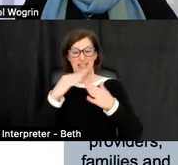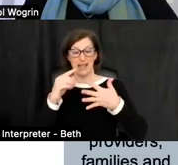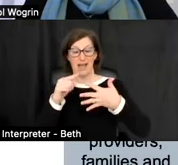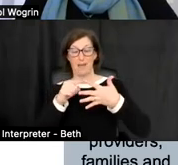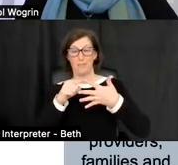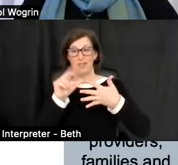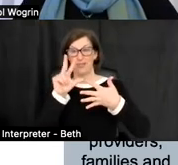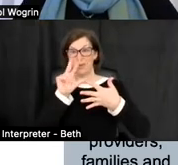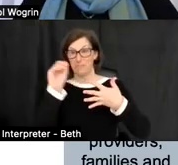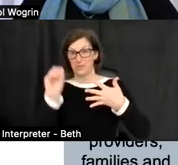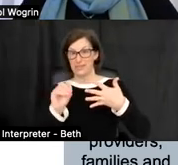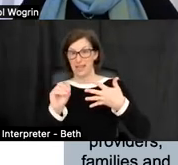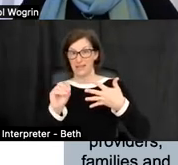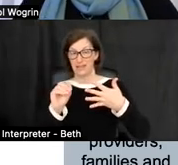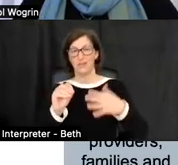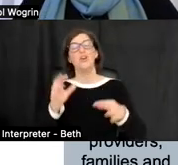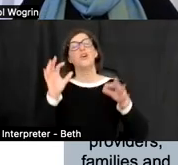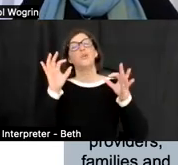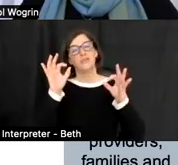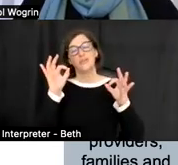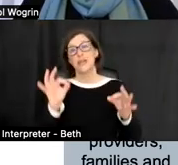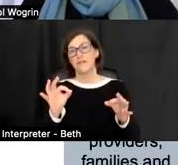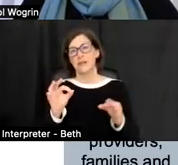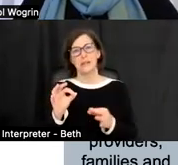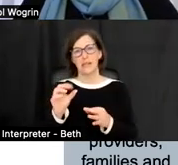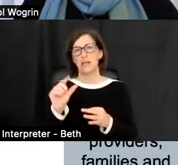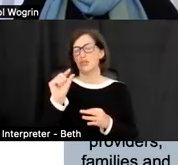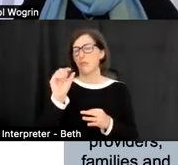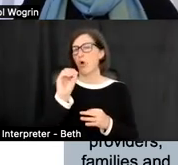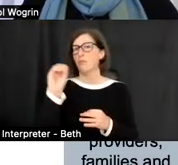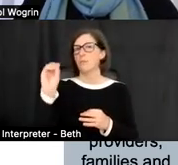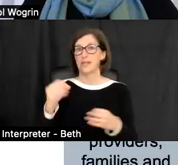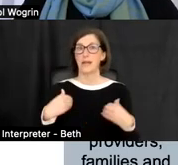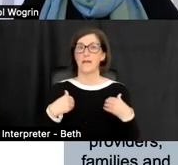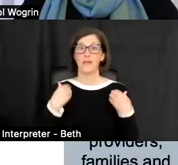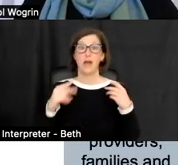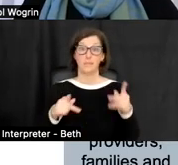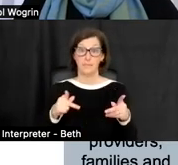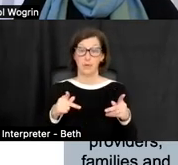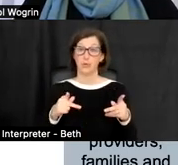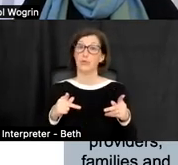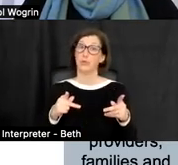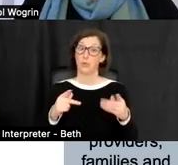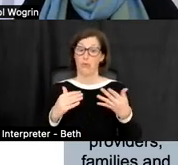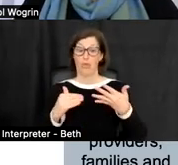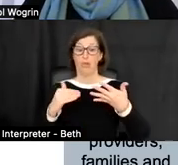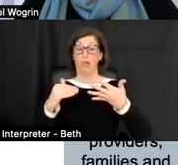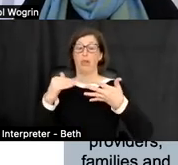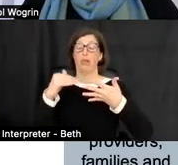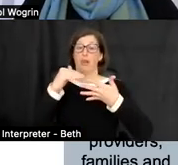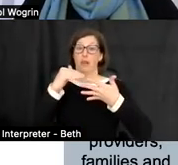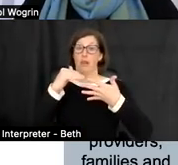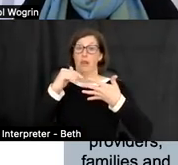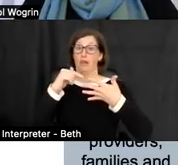promote well-being, there is a small percent of young people who do progress, their problems progress to the